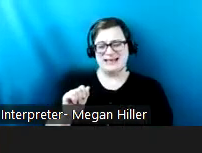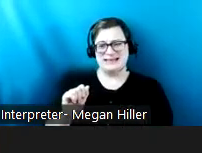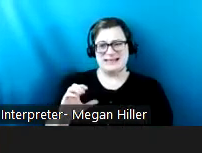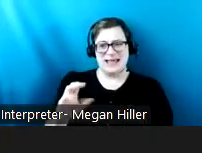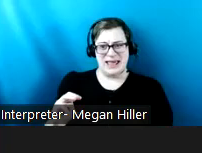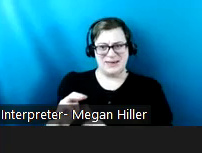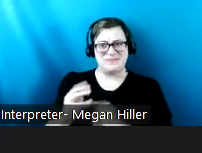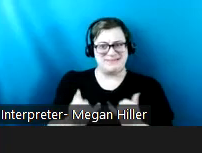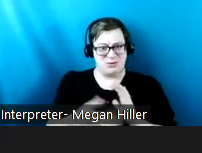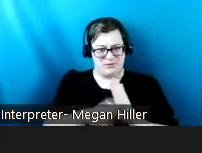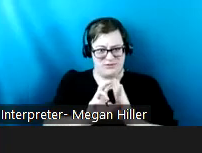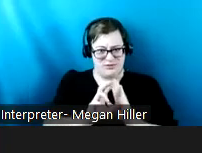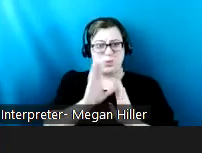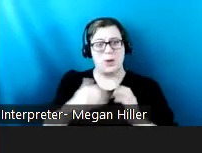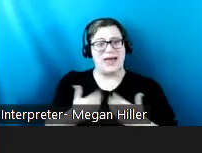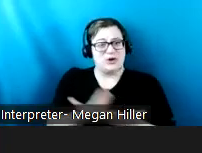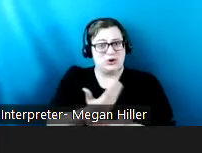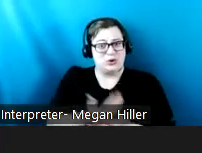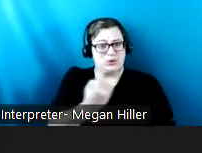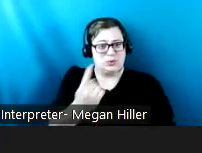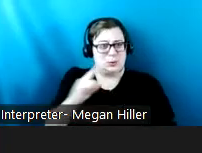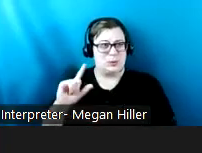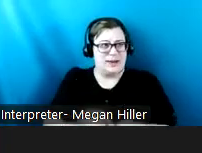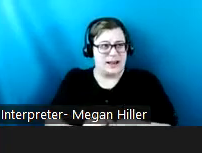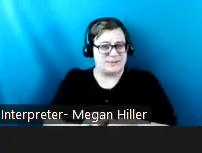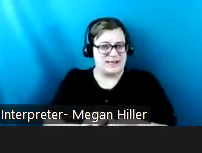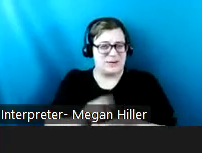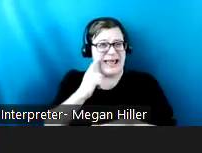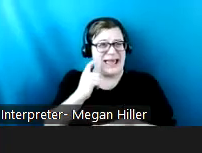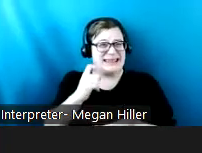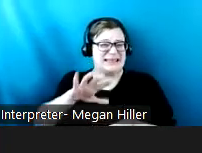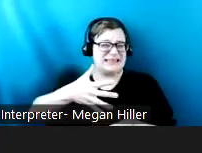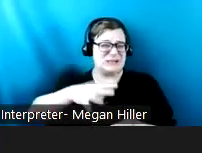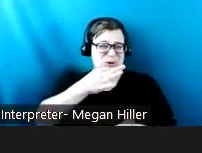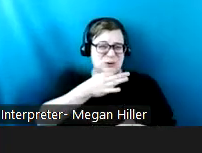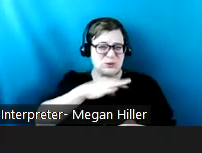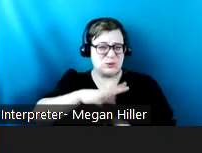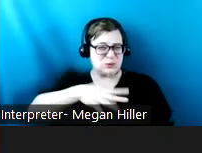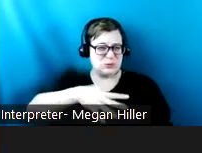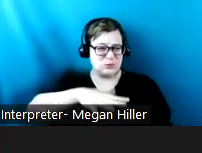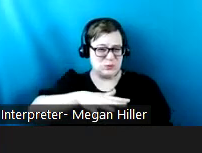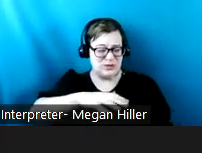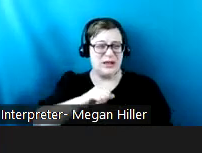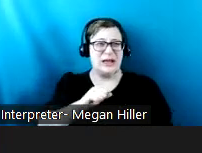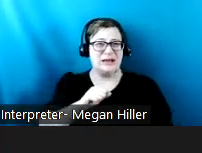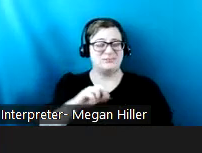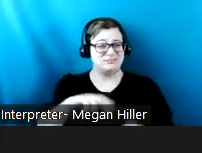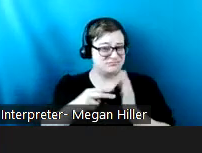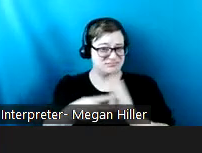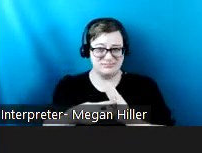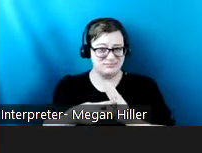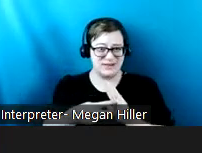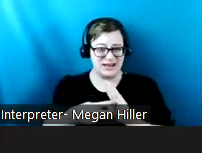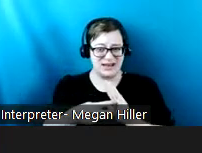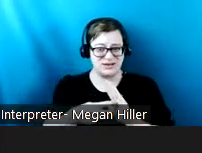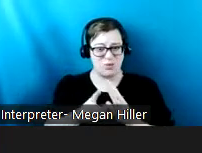there will be a new version that comes out, I think, relatively soon, sort of as things go. Does that mean that then these